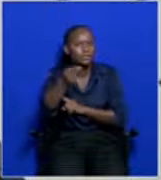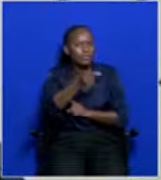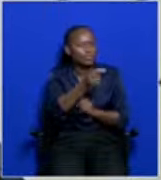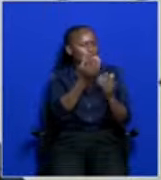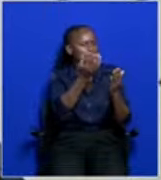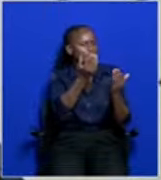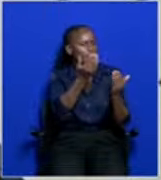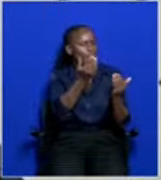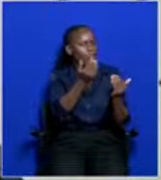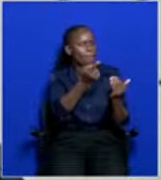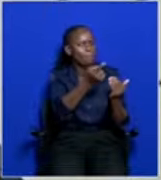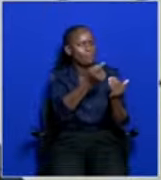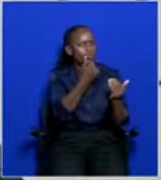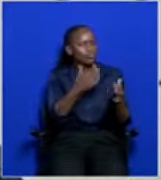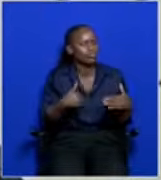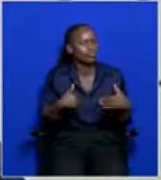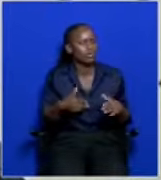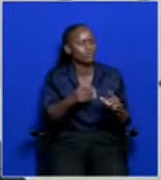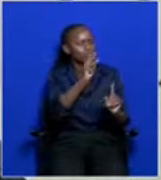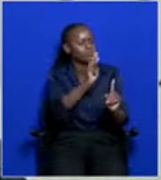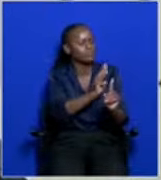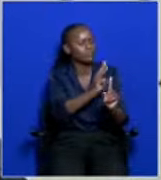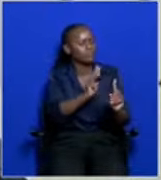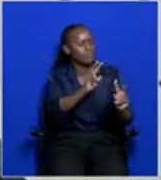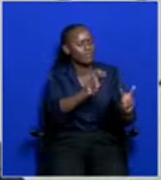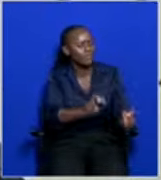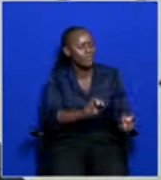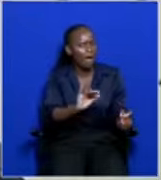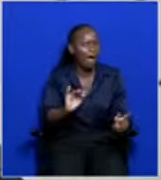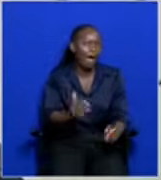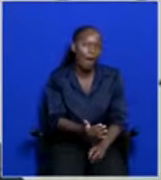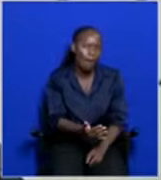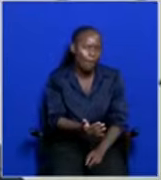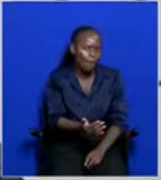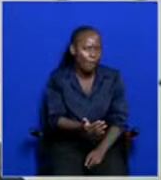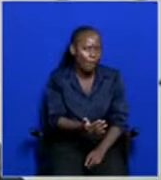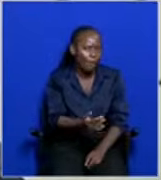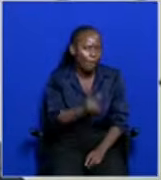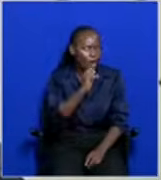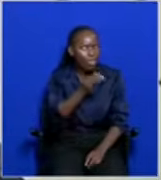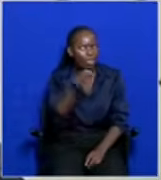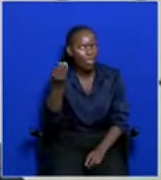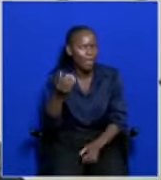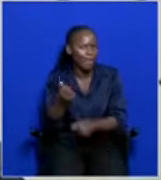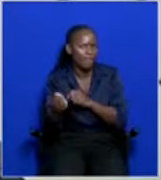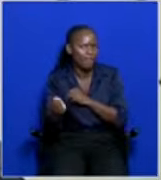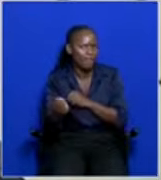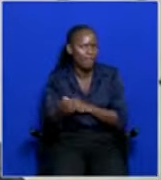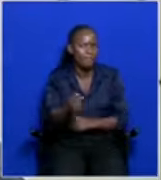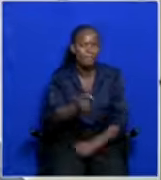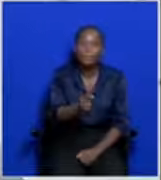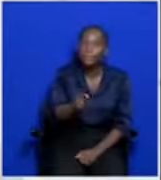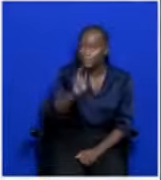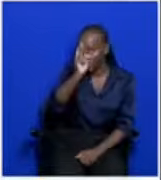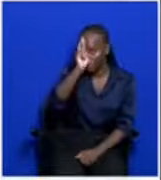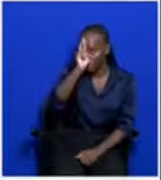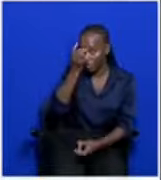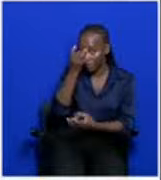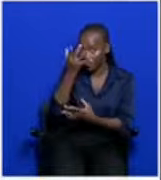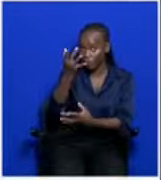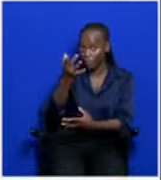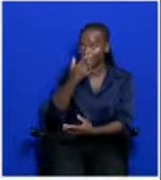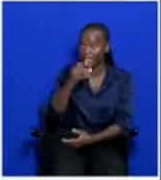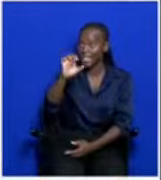As I said, in this matter, we communicate with EMPD. EMPD, on this matter, they